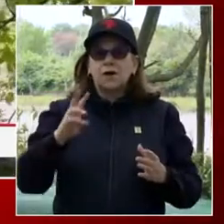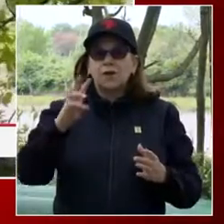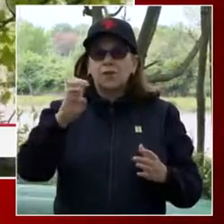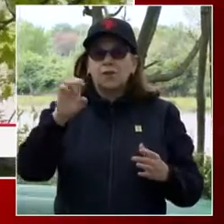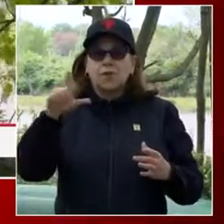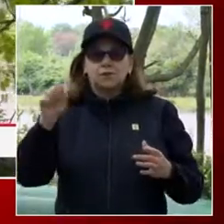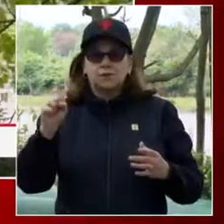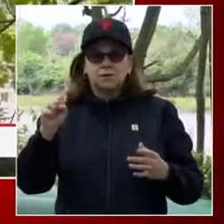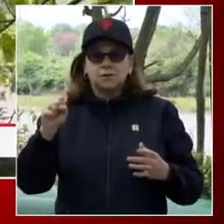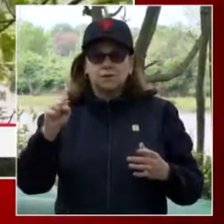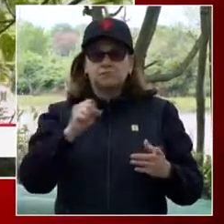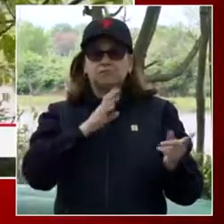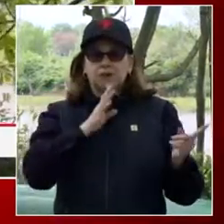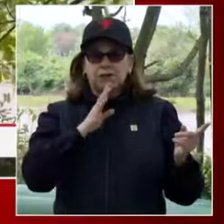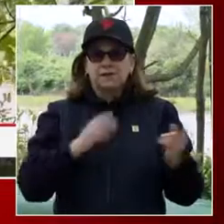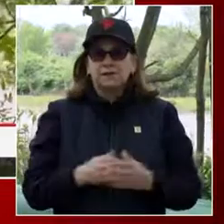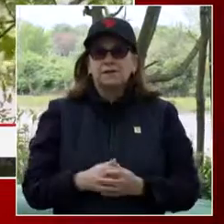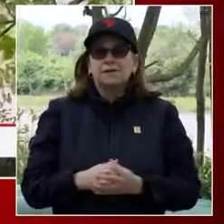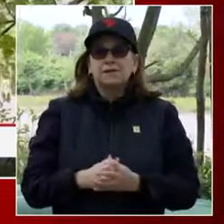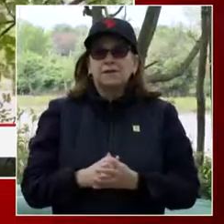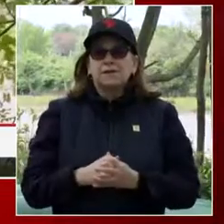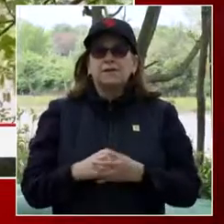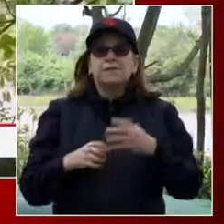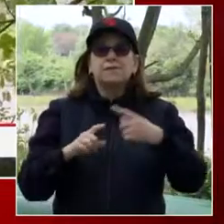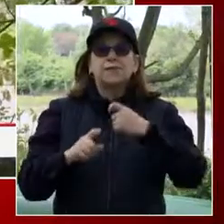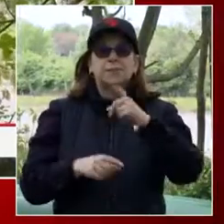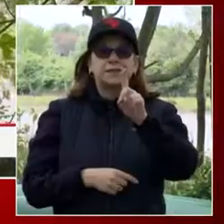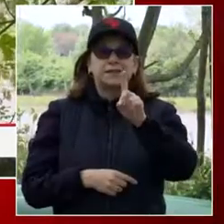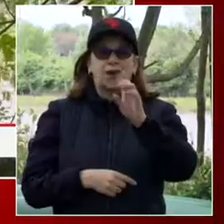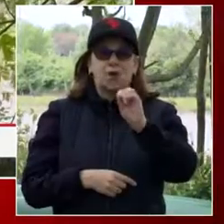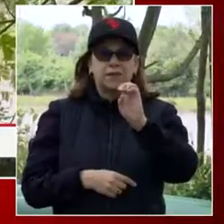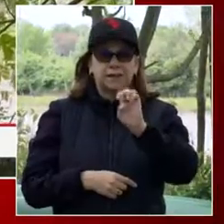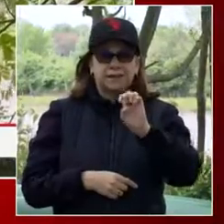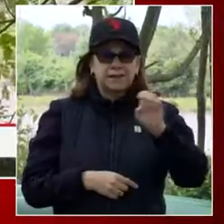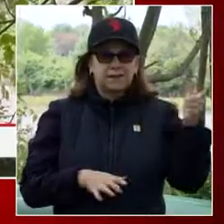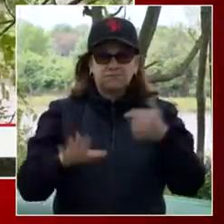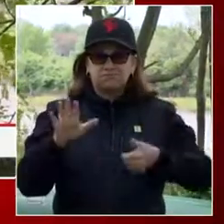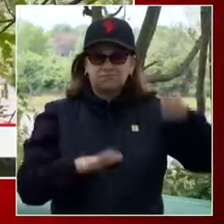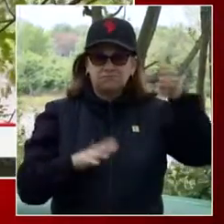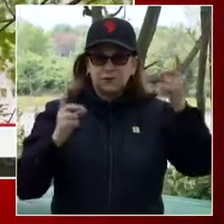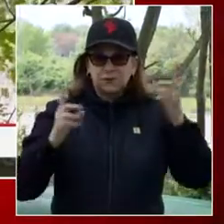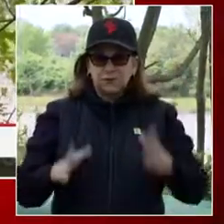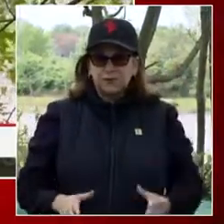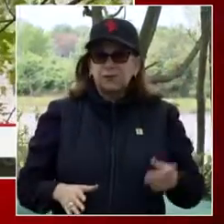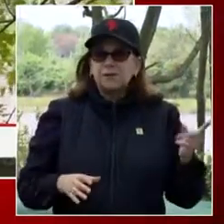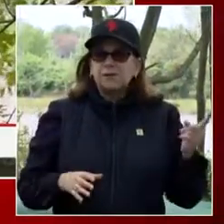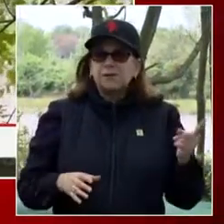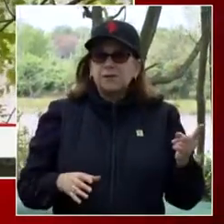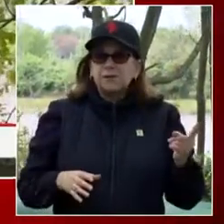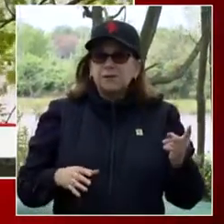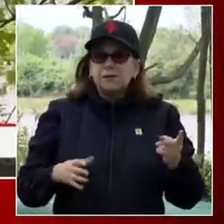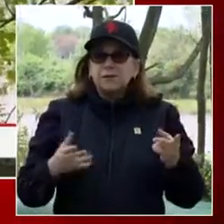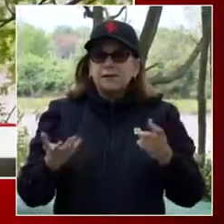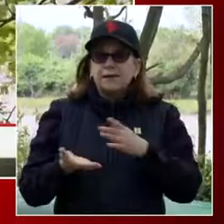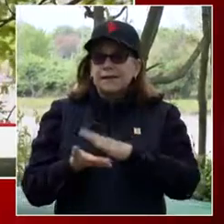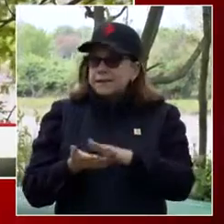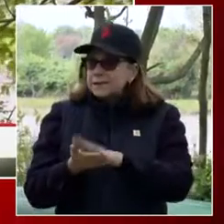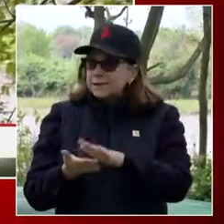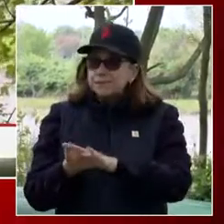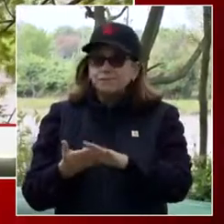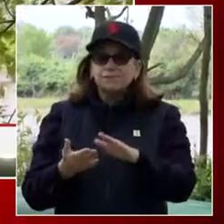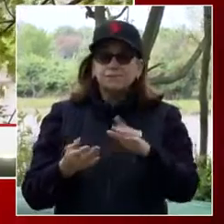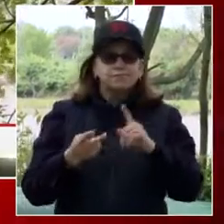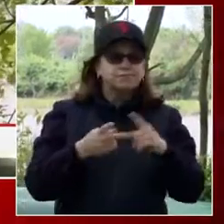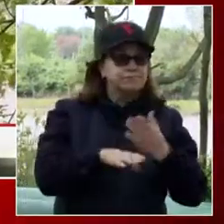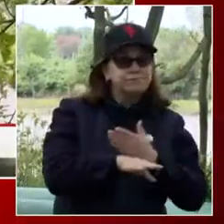be cleaning up the river, it be changing streams or drainage ditches into streams, a number